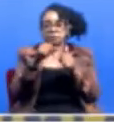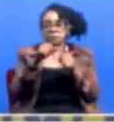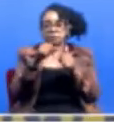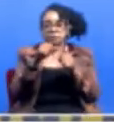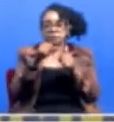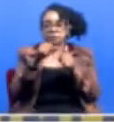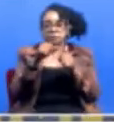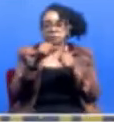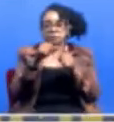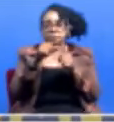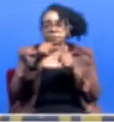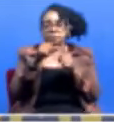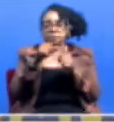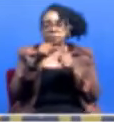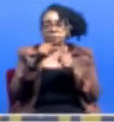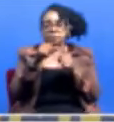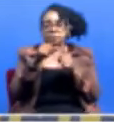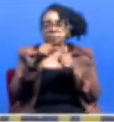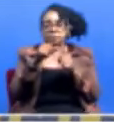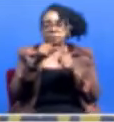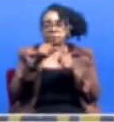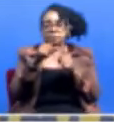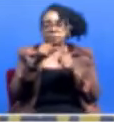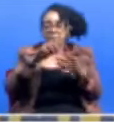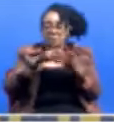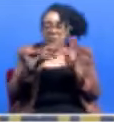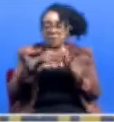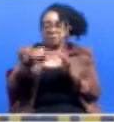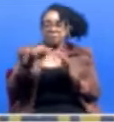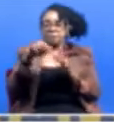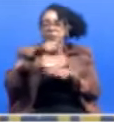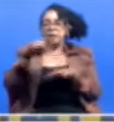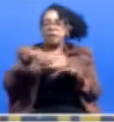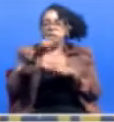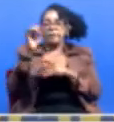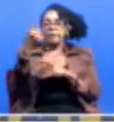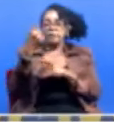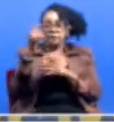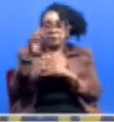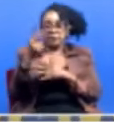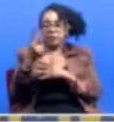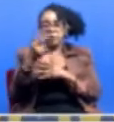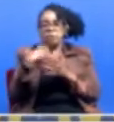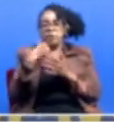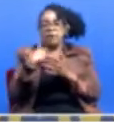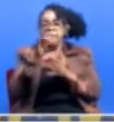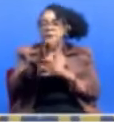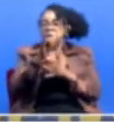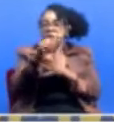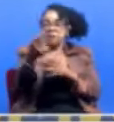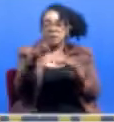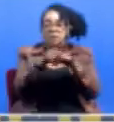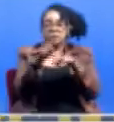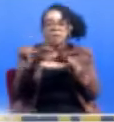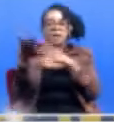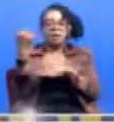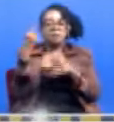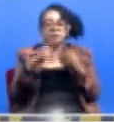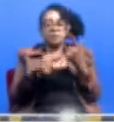This year, our second year, we hope that this will be as well successful tournament as was last year,